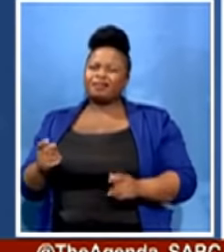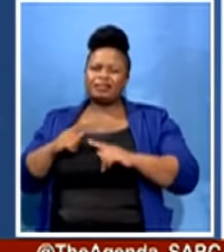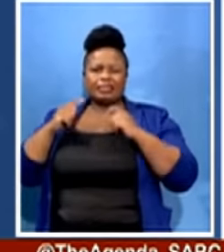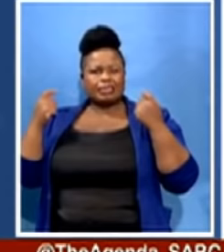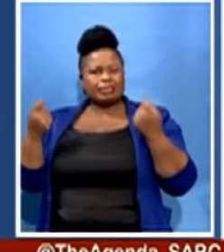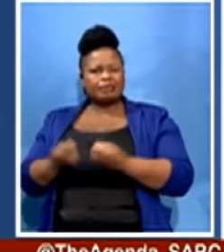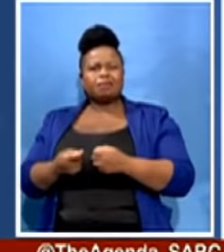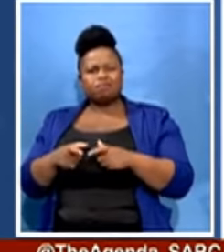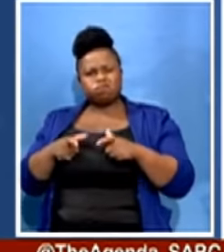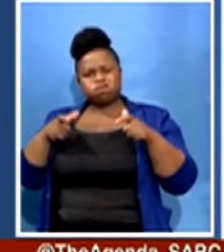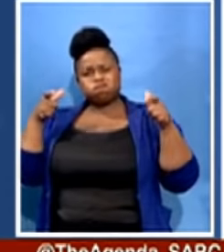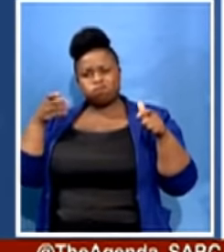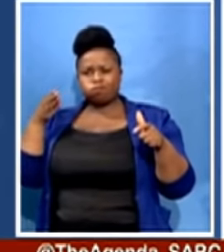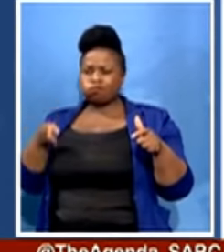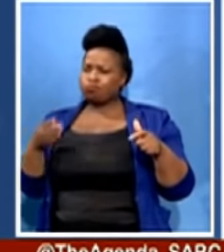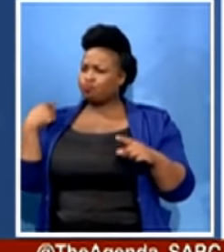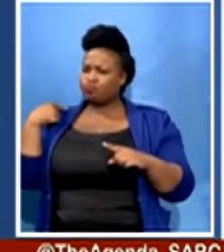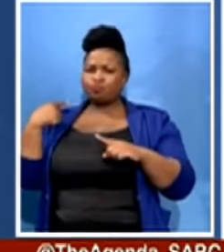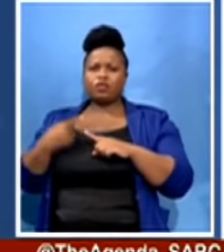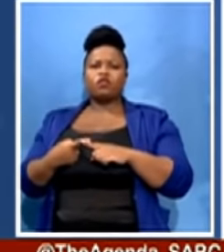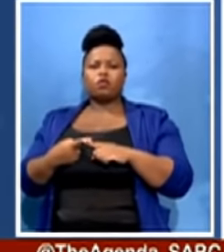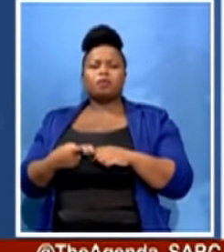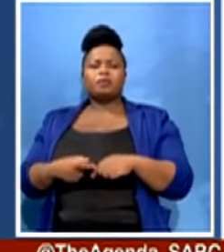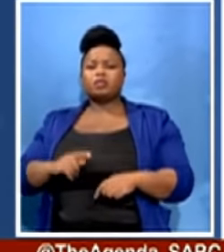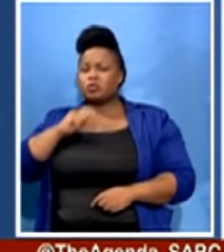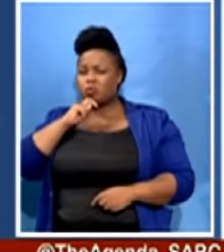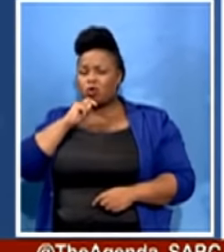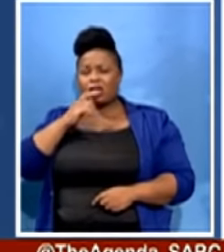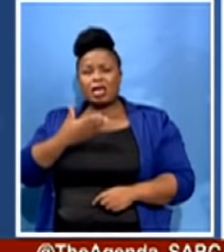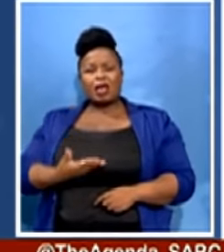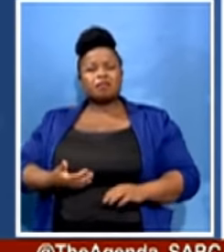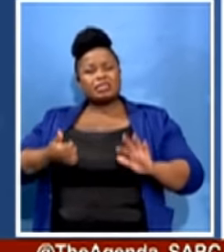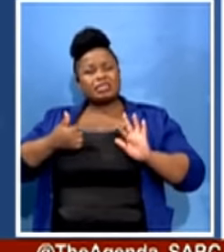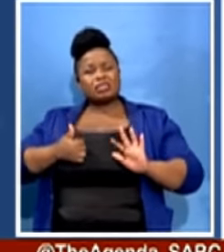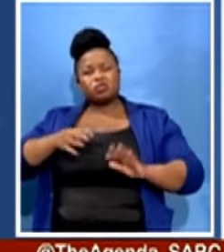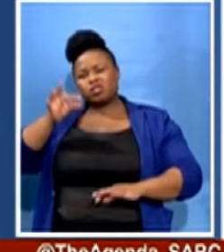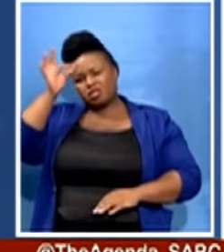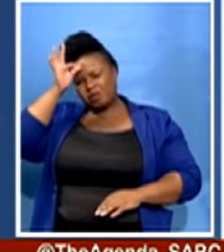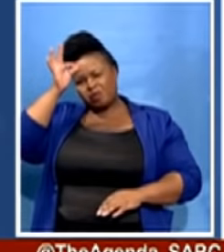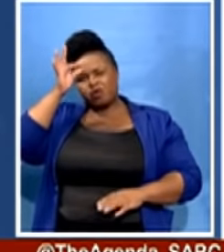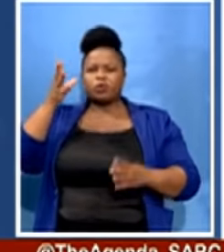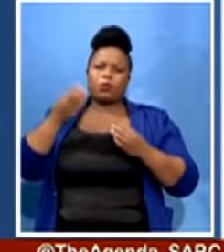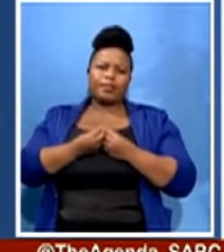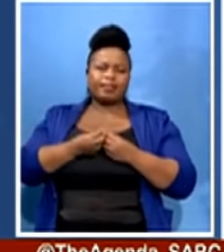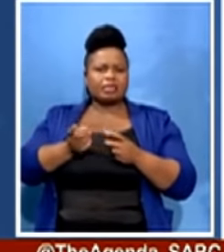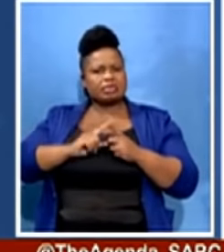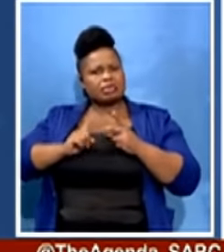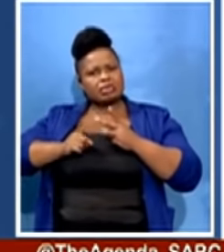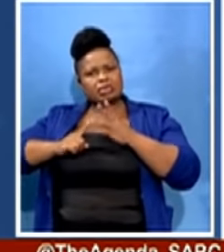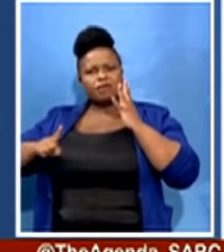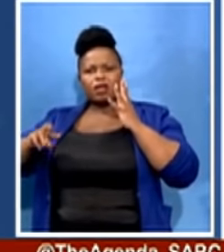since 6:20 this morning, of the police and the various other members of the